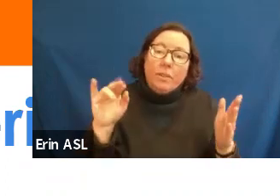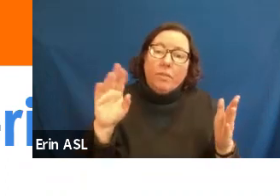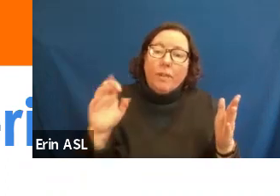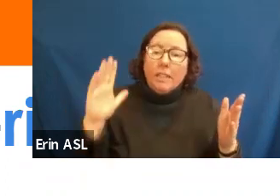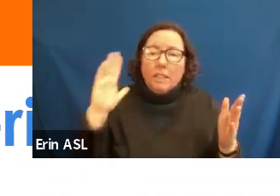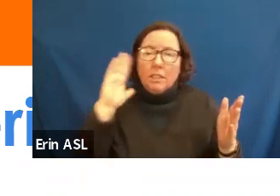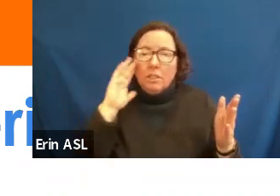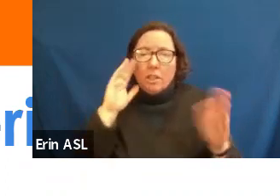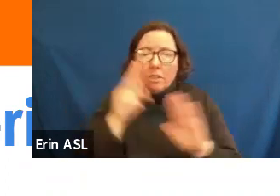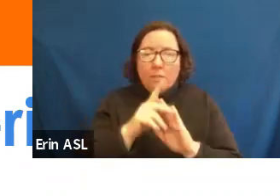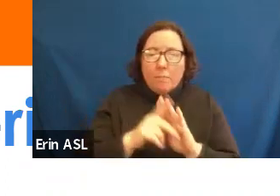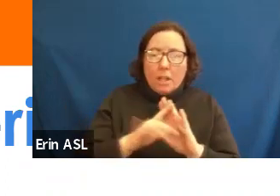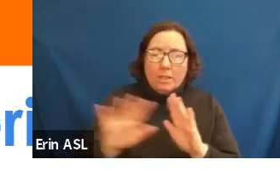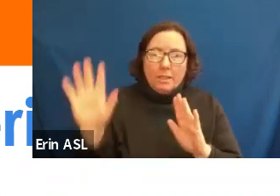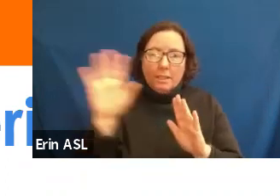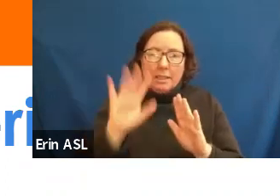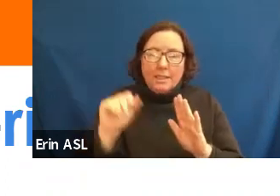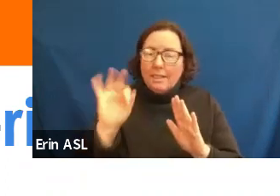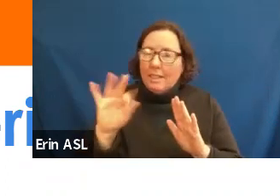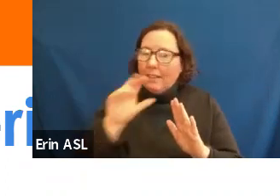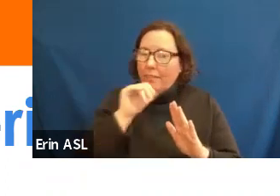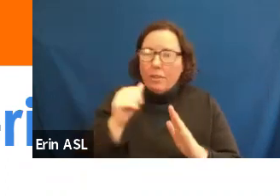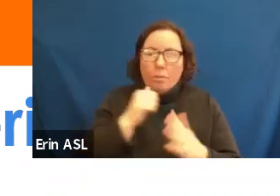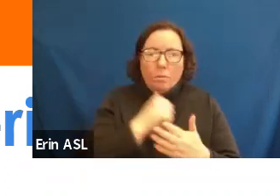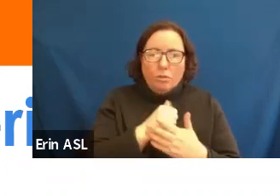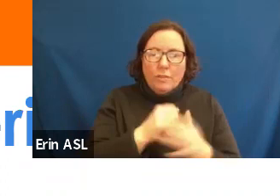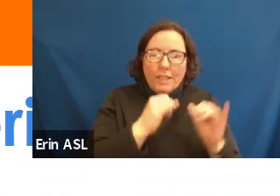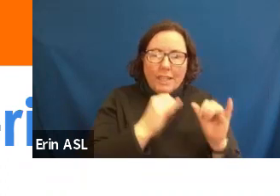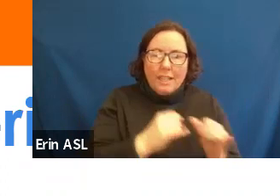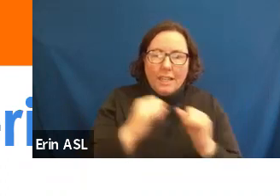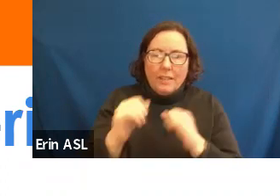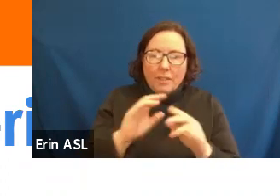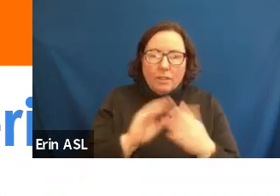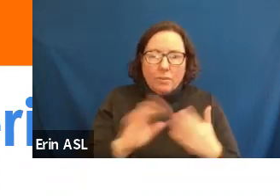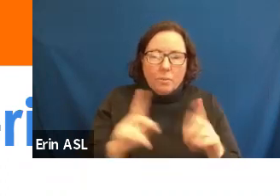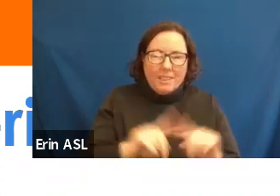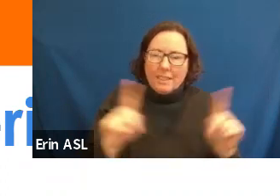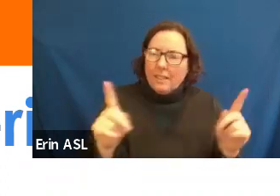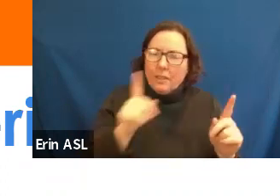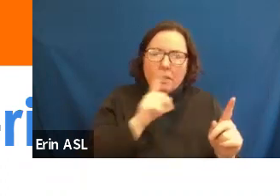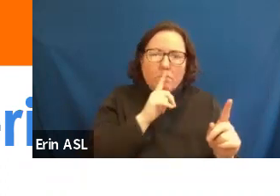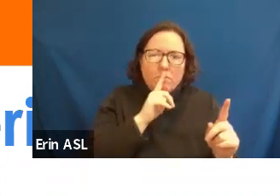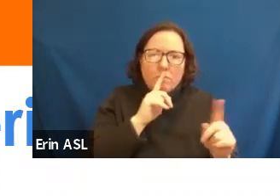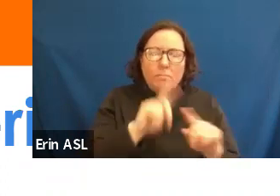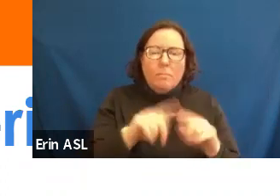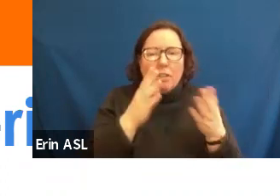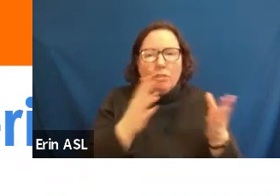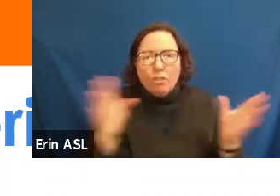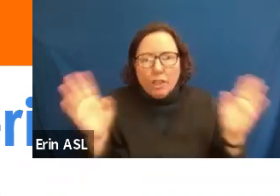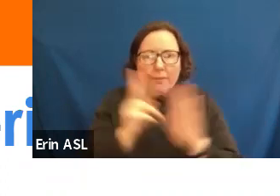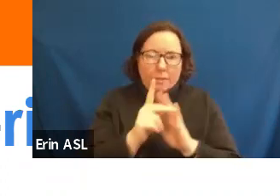policies so long as policies do not treat individual students differently based on their